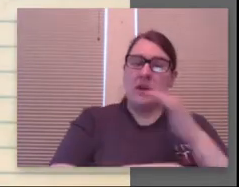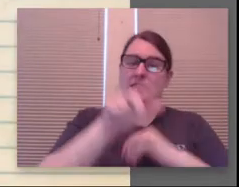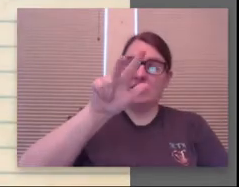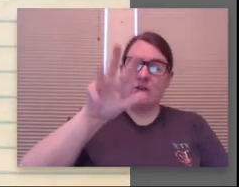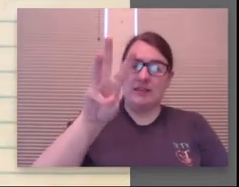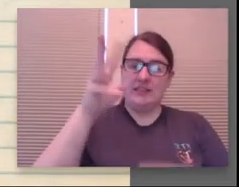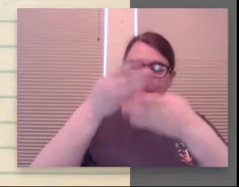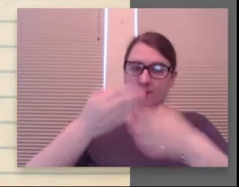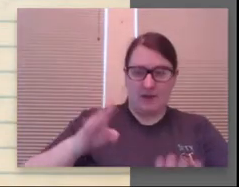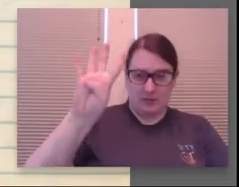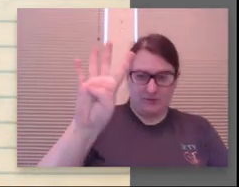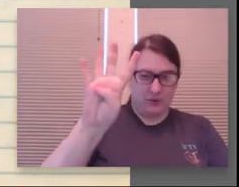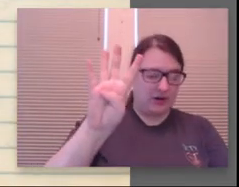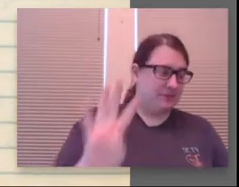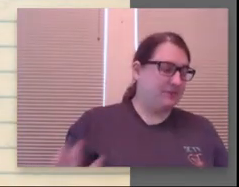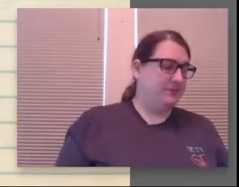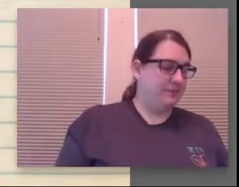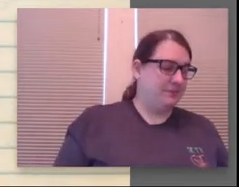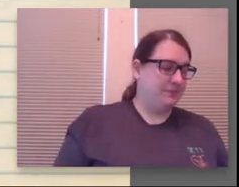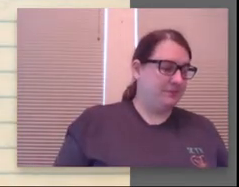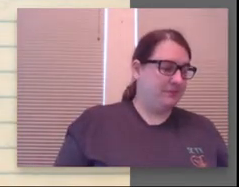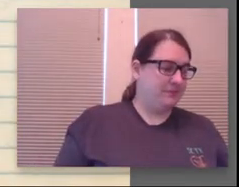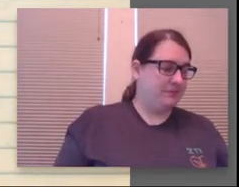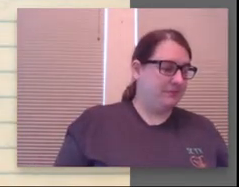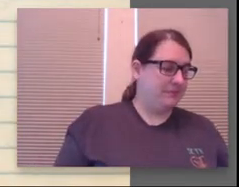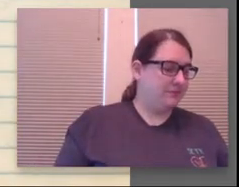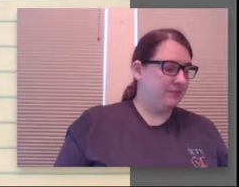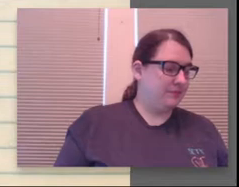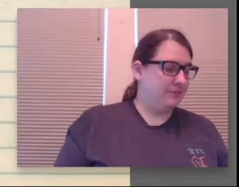Okay, and what is 36 divided by 4?